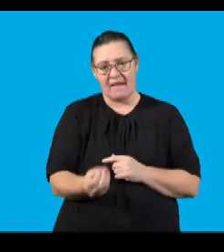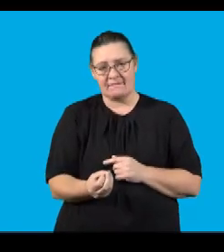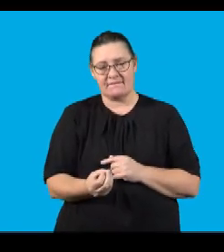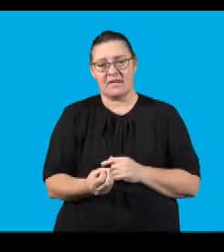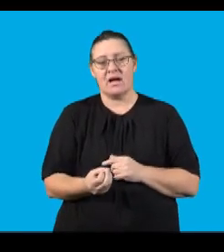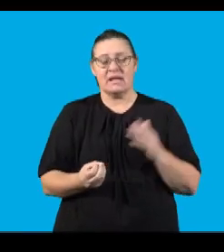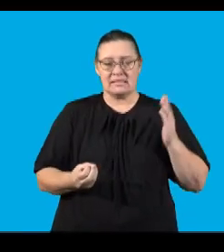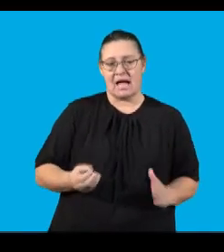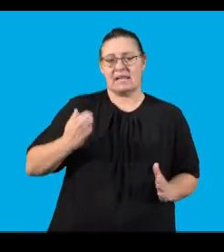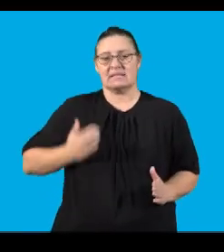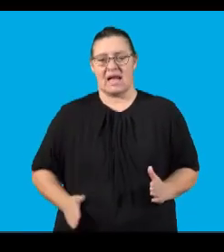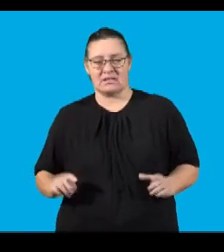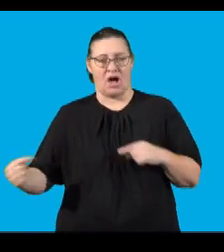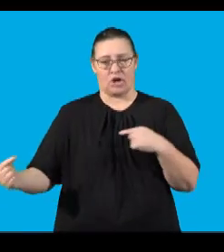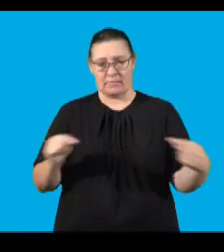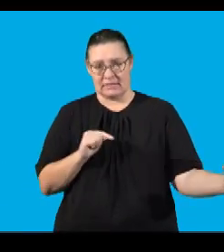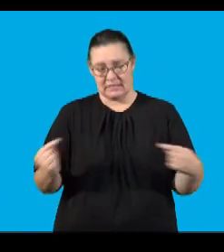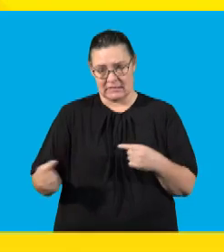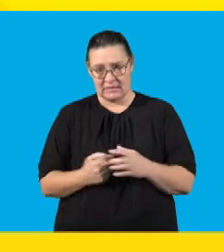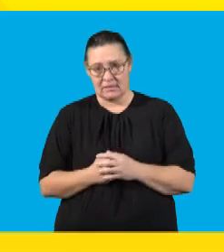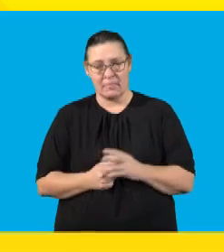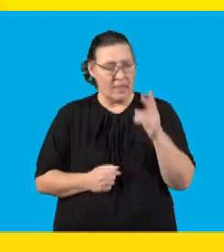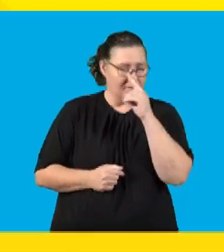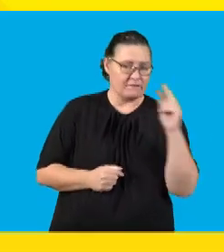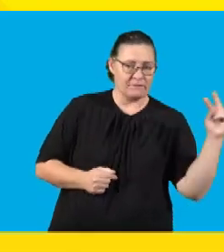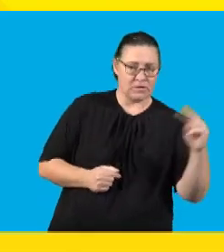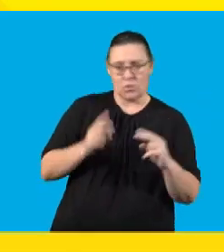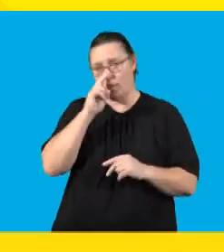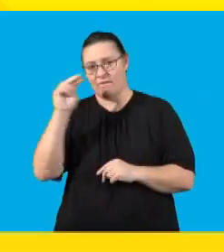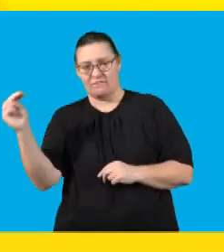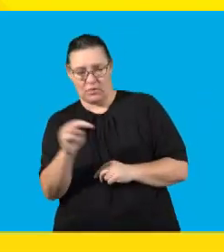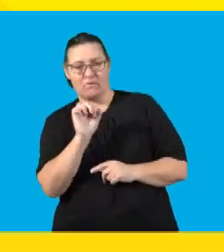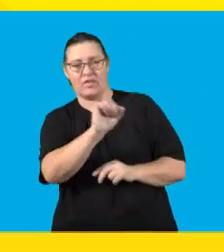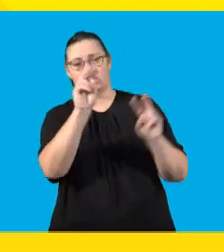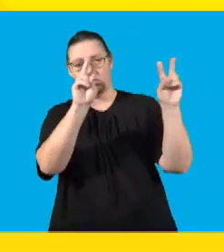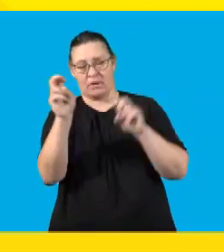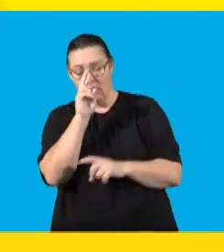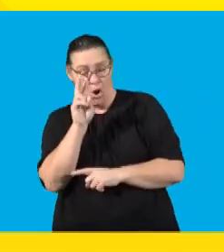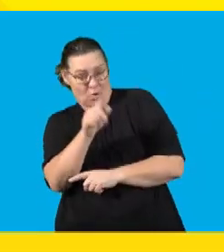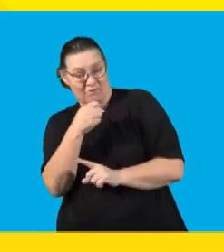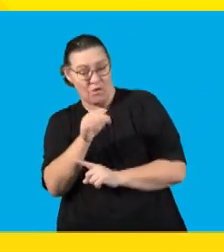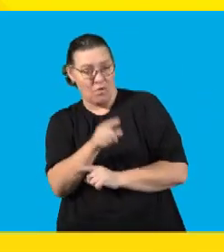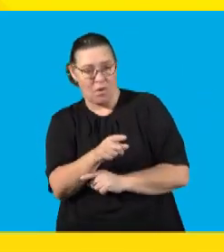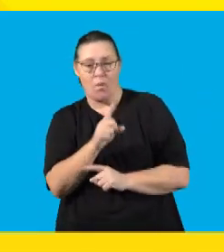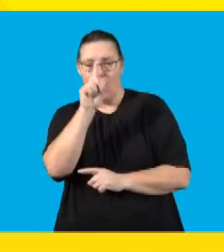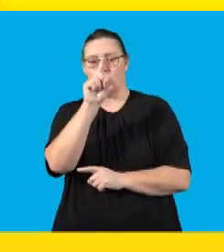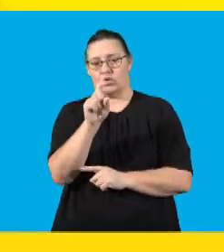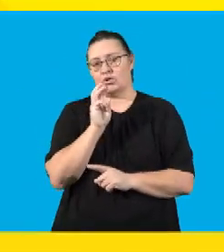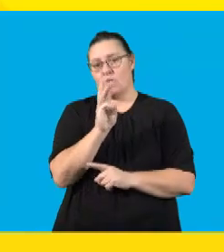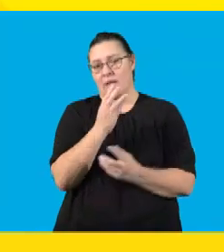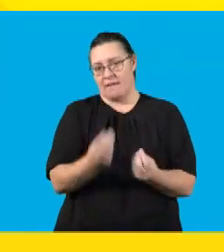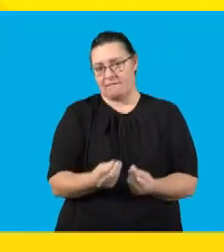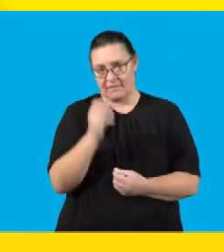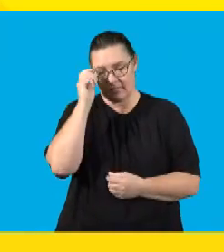be 2 sides to the argument, 2 different viewpoints on the specific topic. Look out for that because there will be